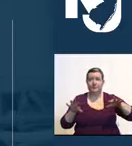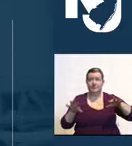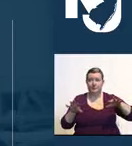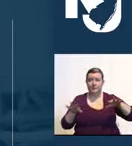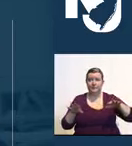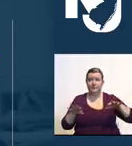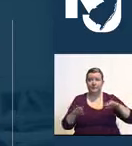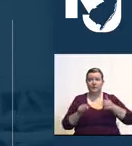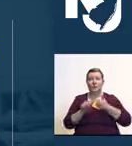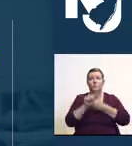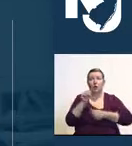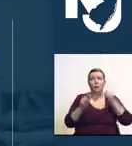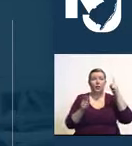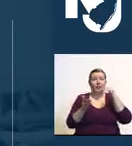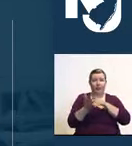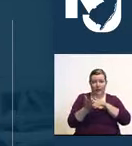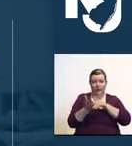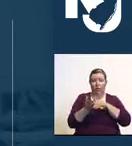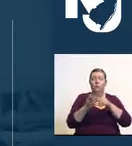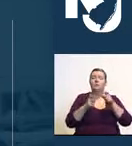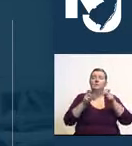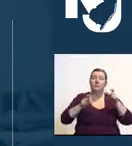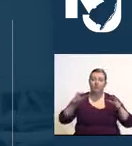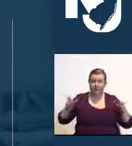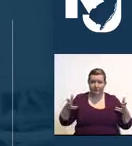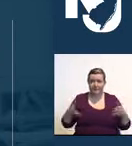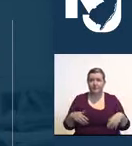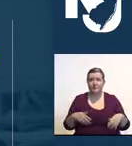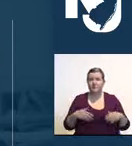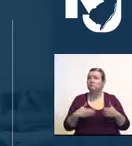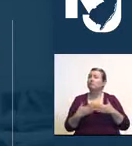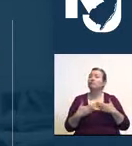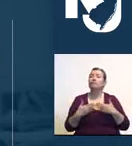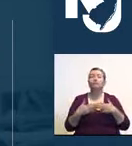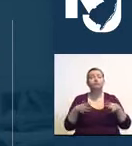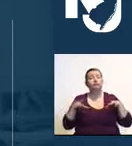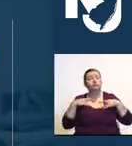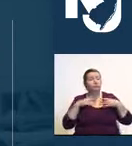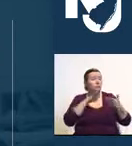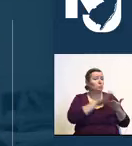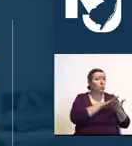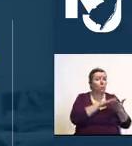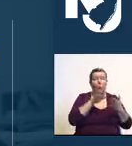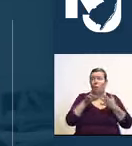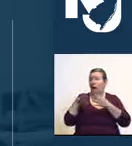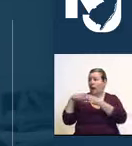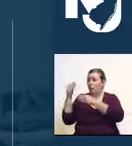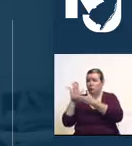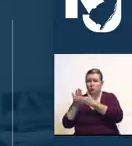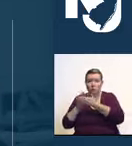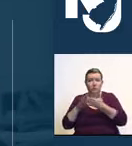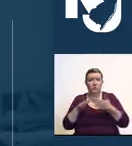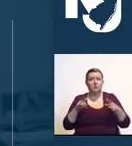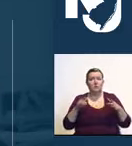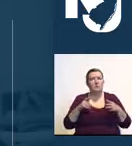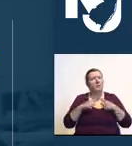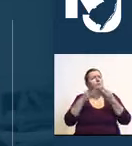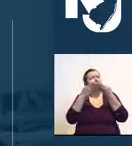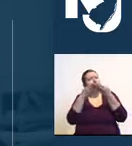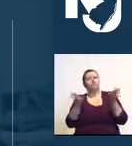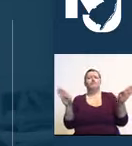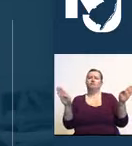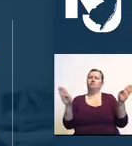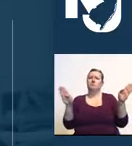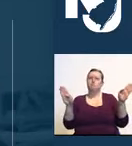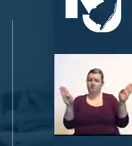1,000 individuals, and this is regardless of where they were exposed, in school or out of school. Those numbers, particularly the recent ones on the